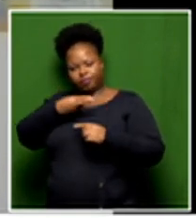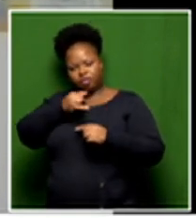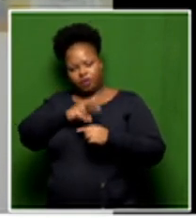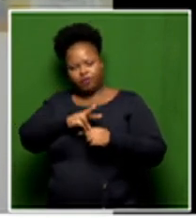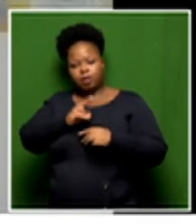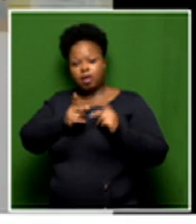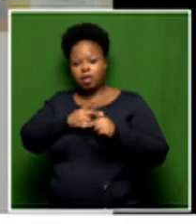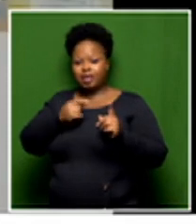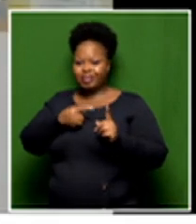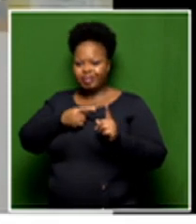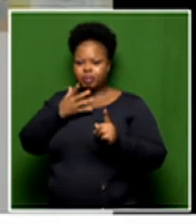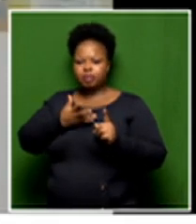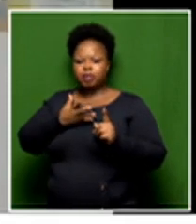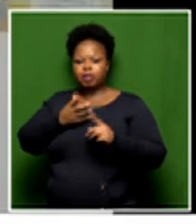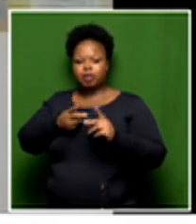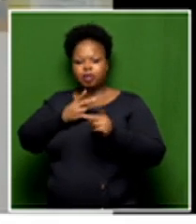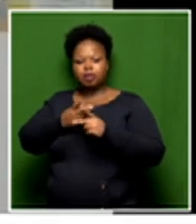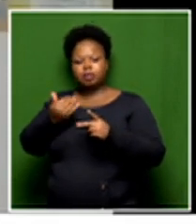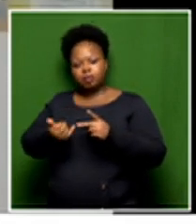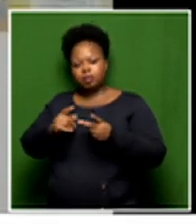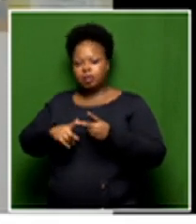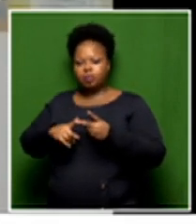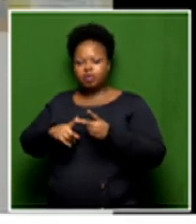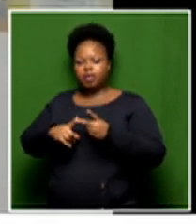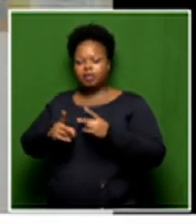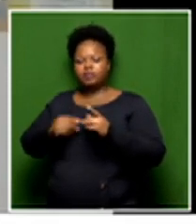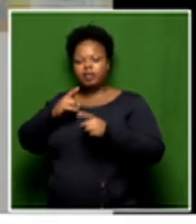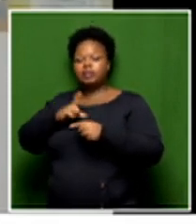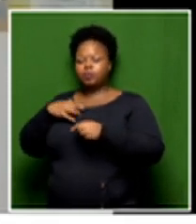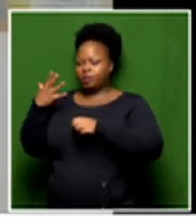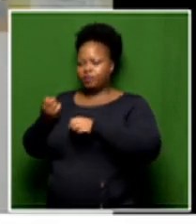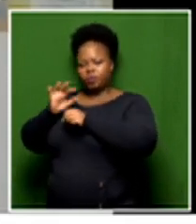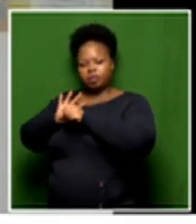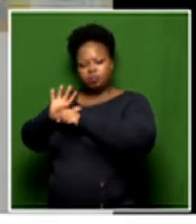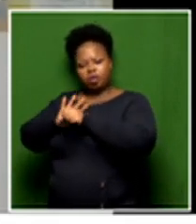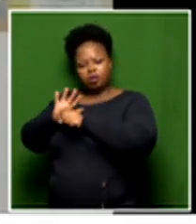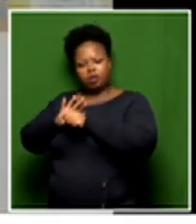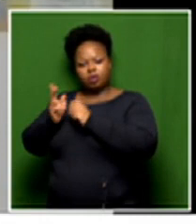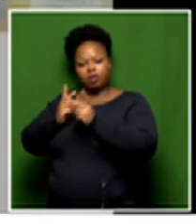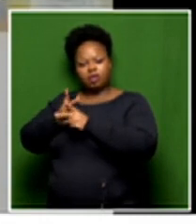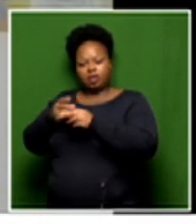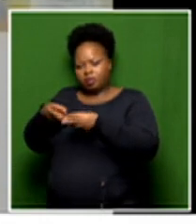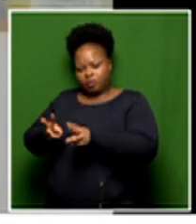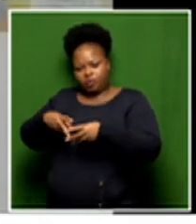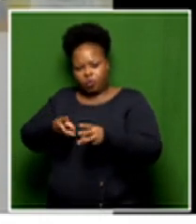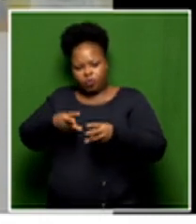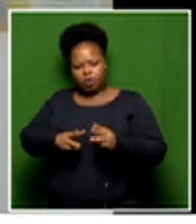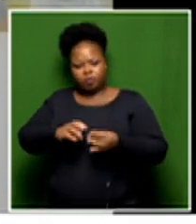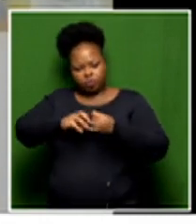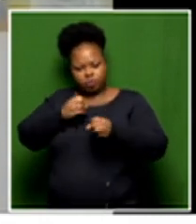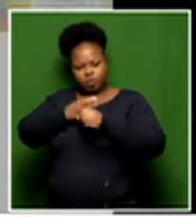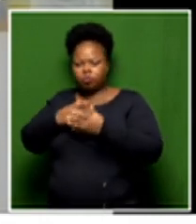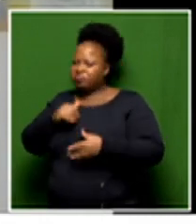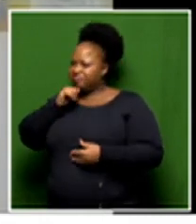And because of that, we have background and we have ammunition to make sure that